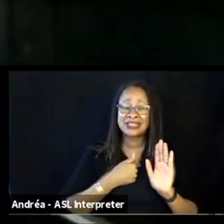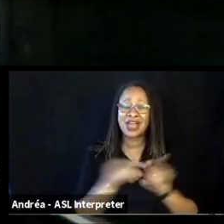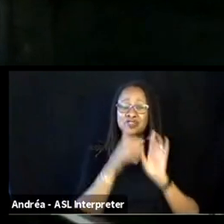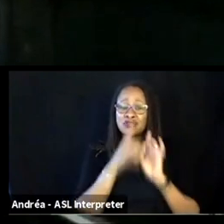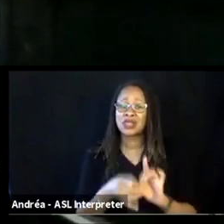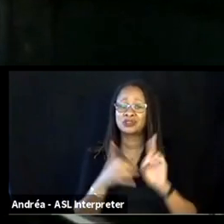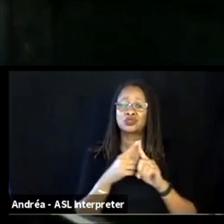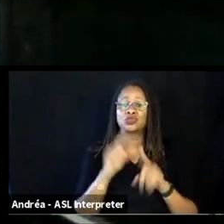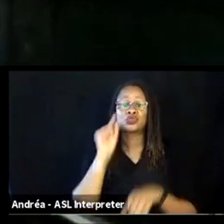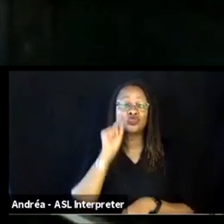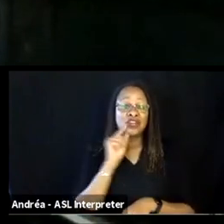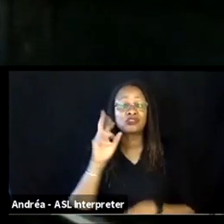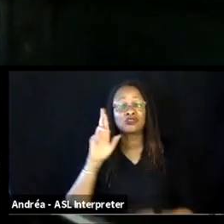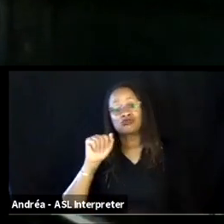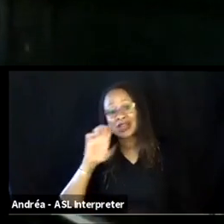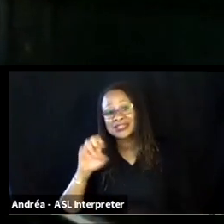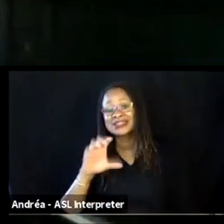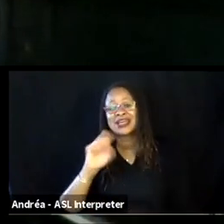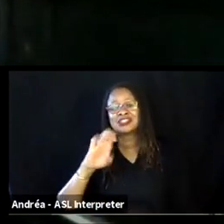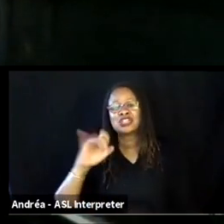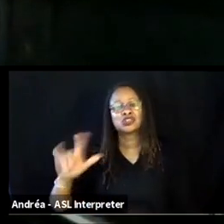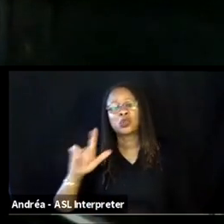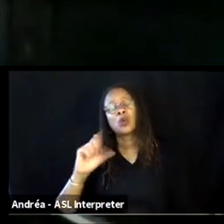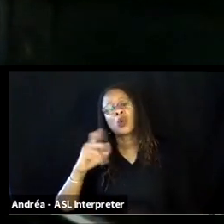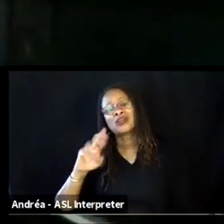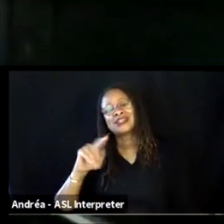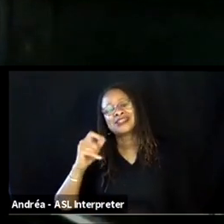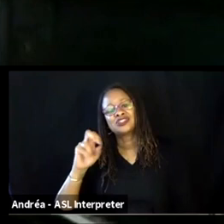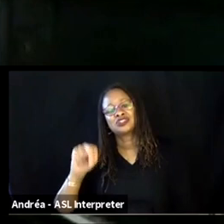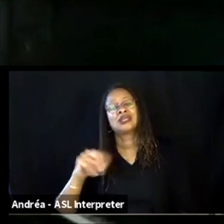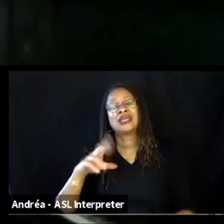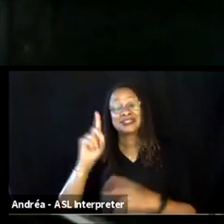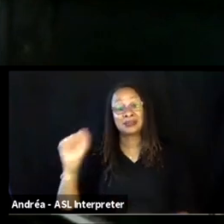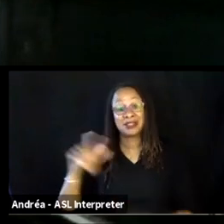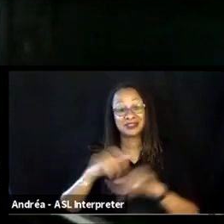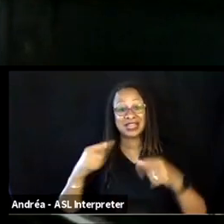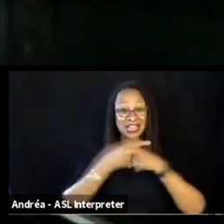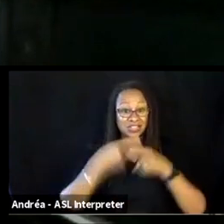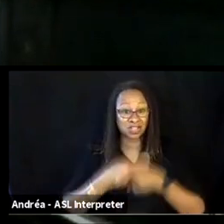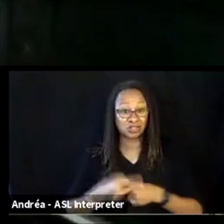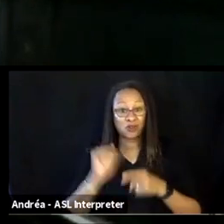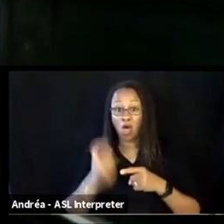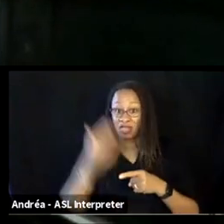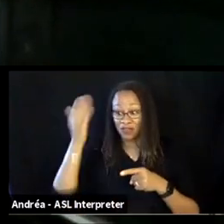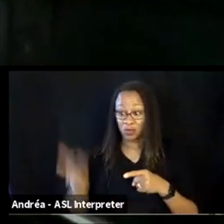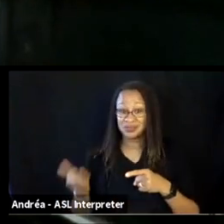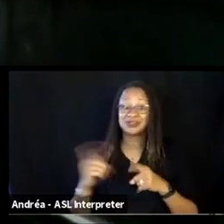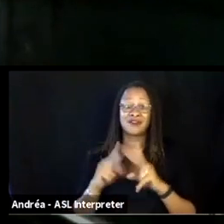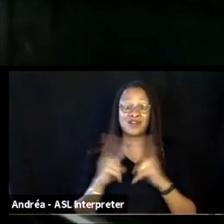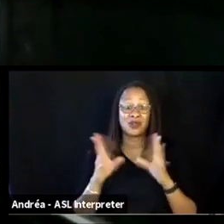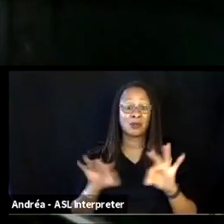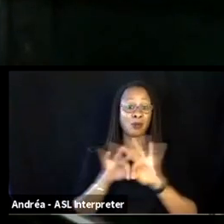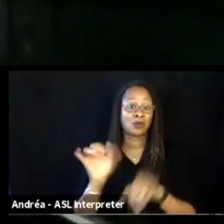to gender, race, sexual orientation, disability. And of course the intersections of those, you know, super important, but